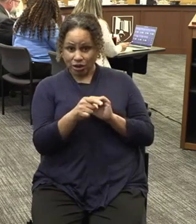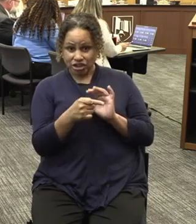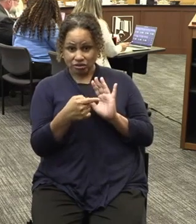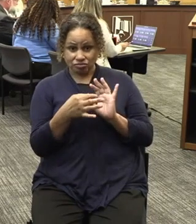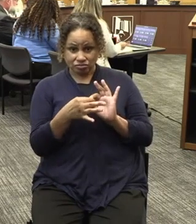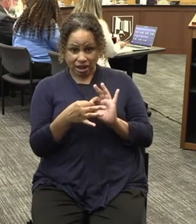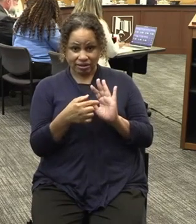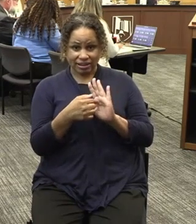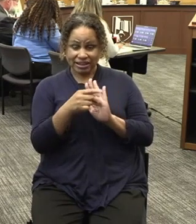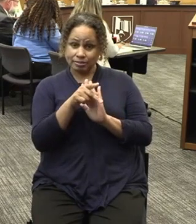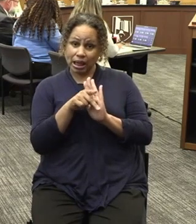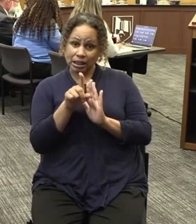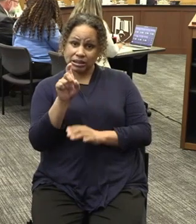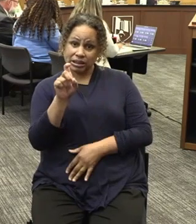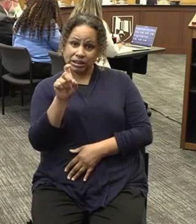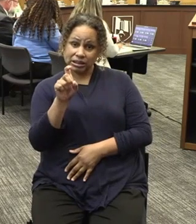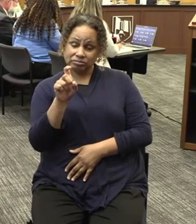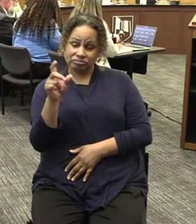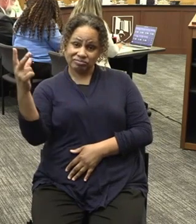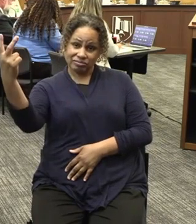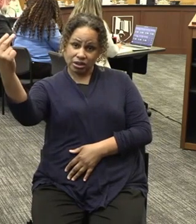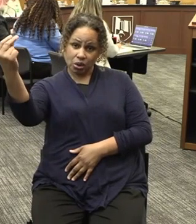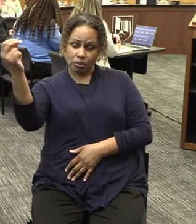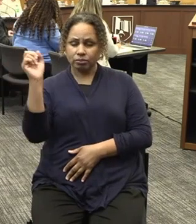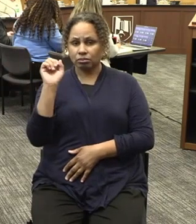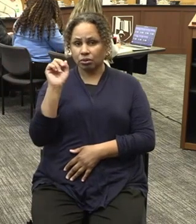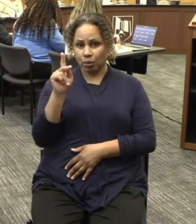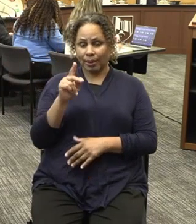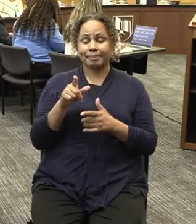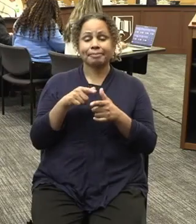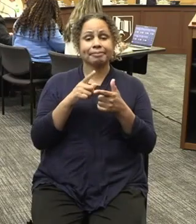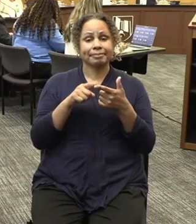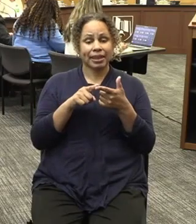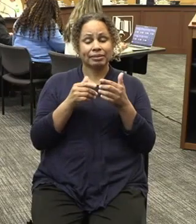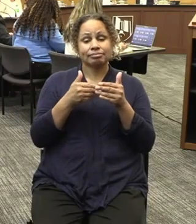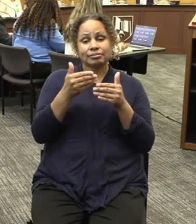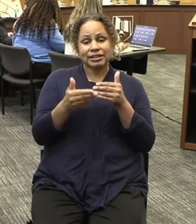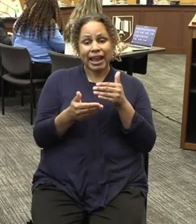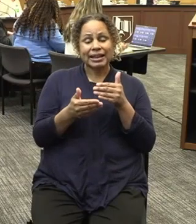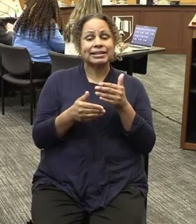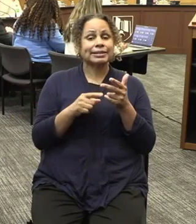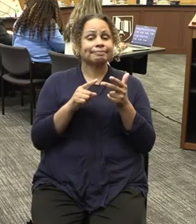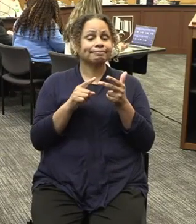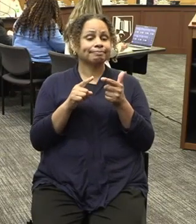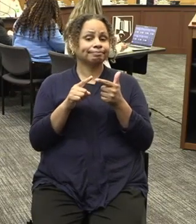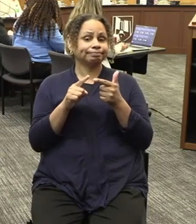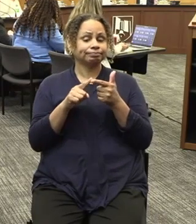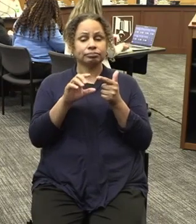policy? No. Okay. Then the next one is going to be